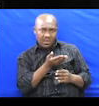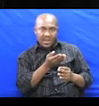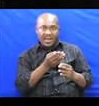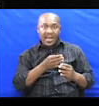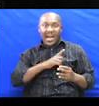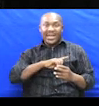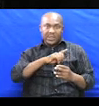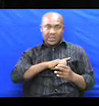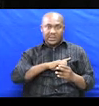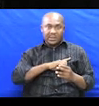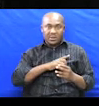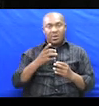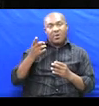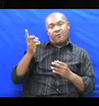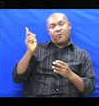in Africa.